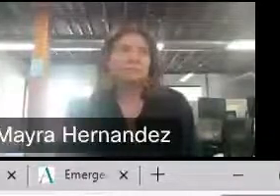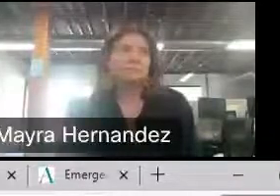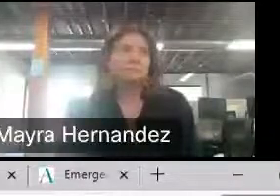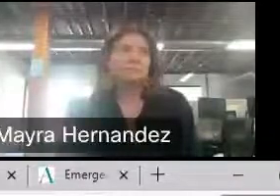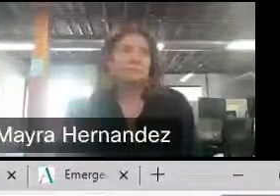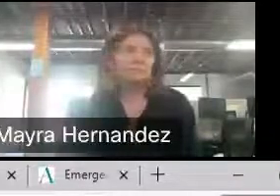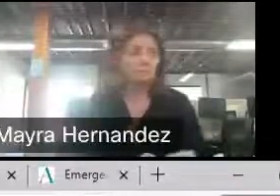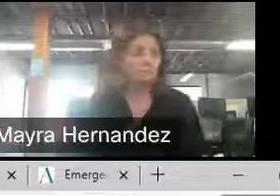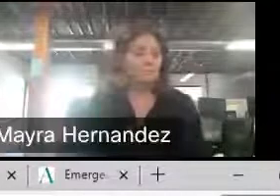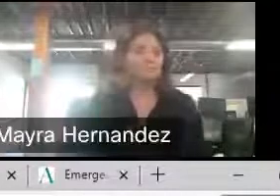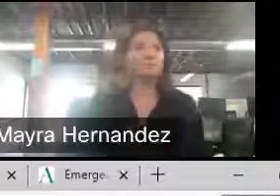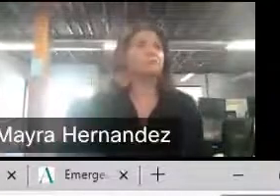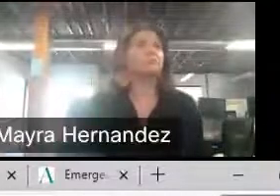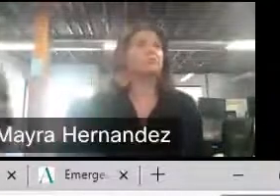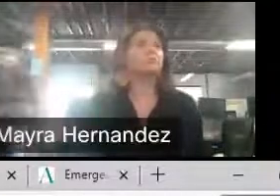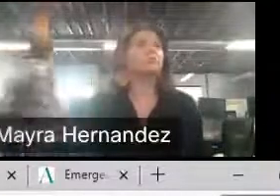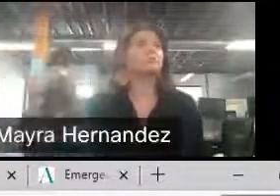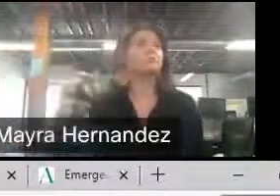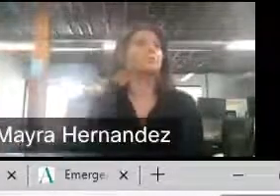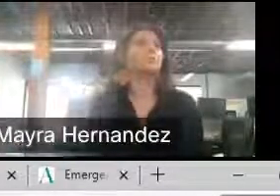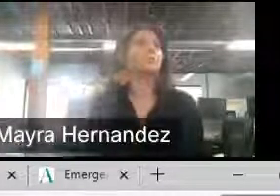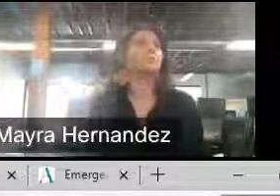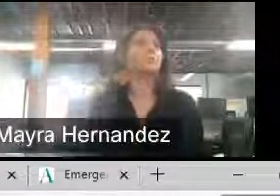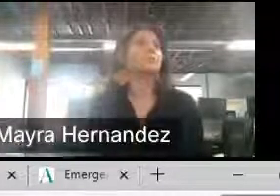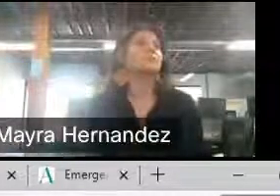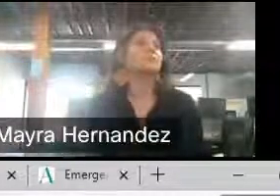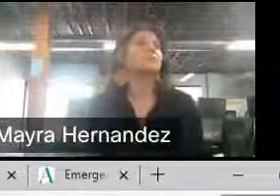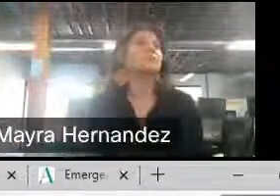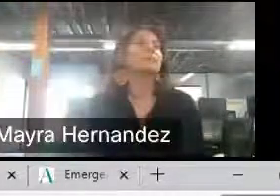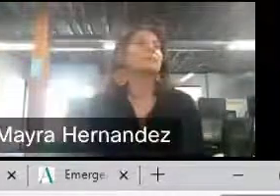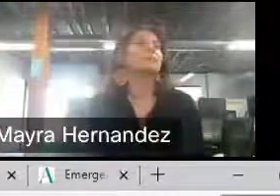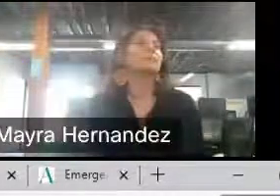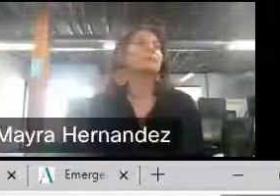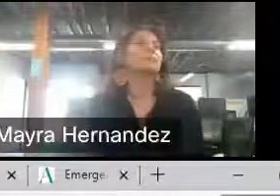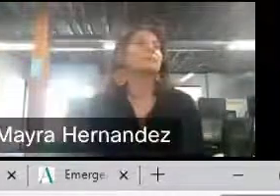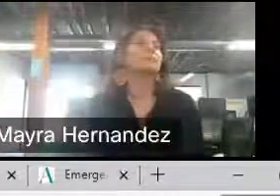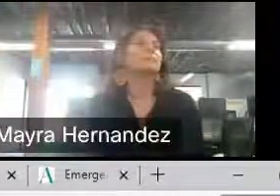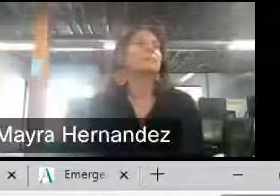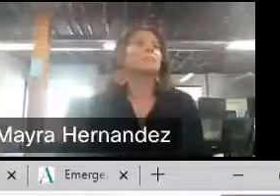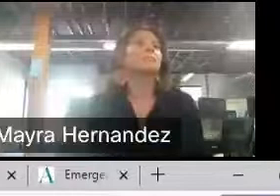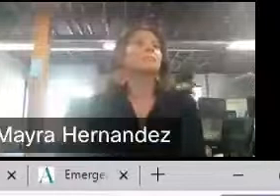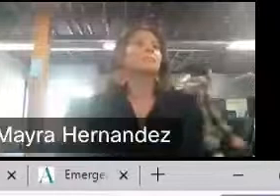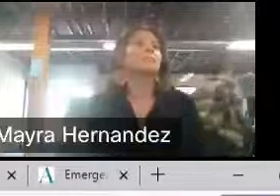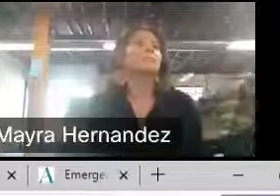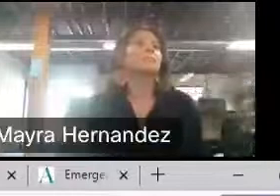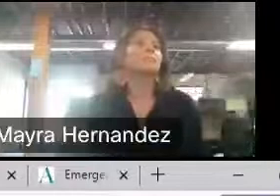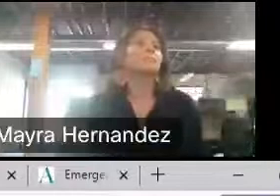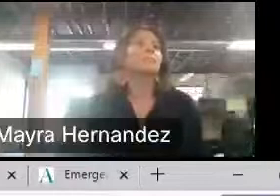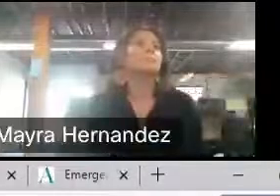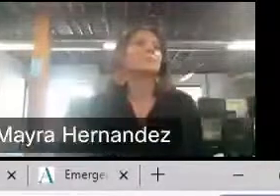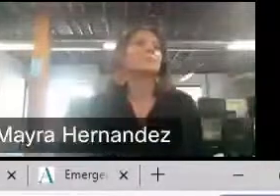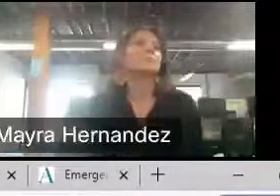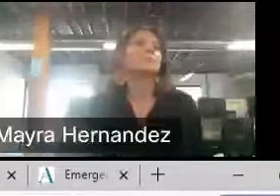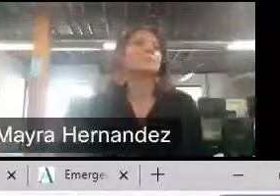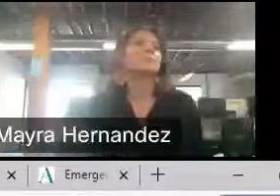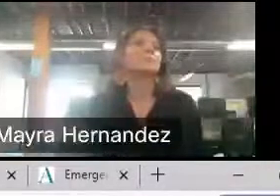of funding responsibilities, and there's been challenges specifically related to the